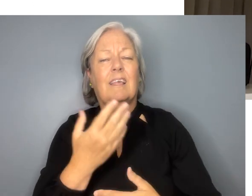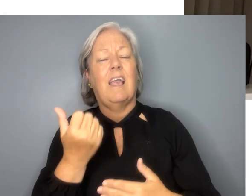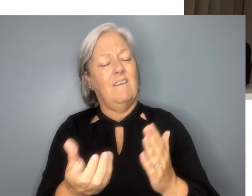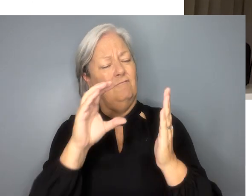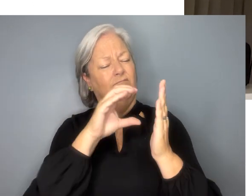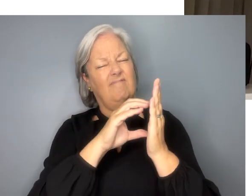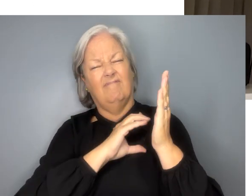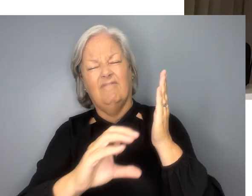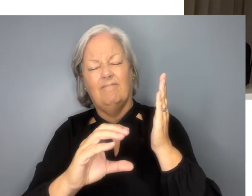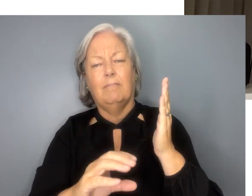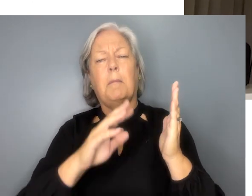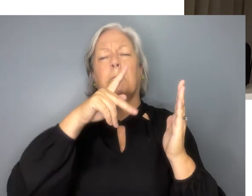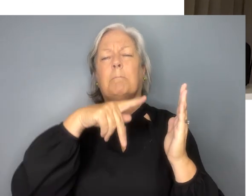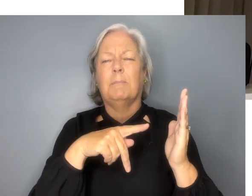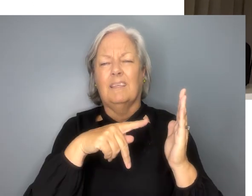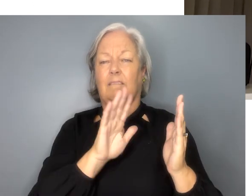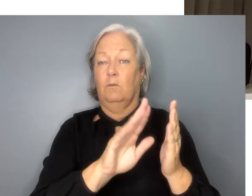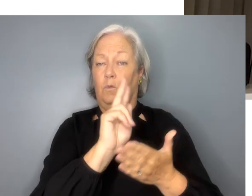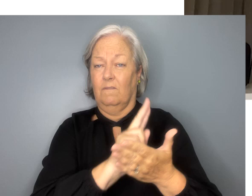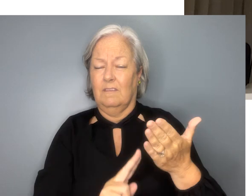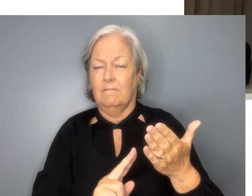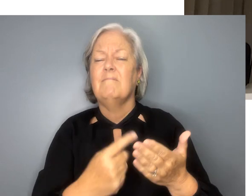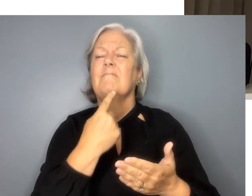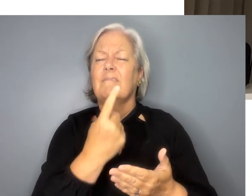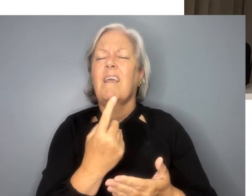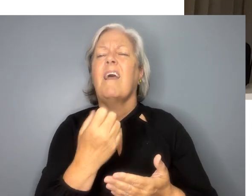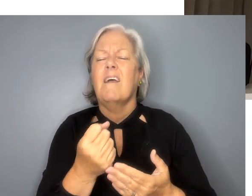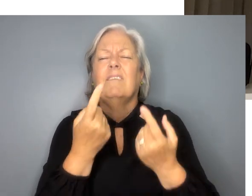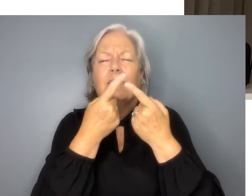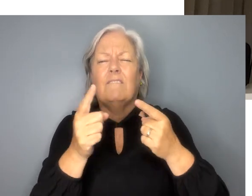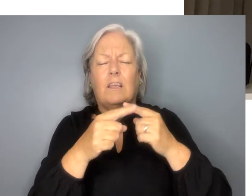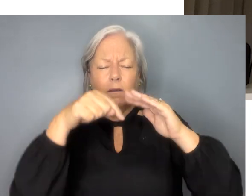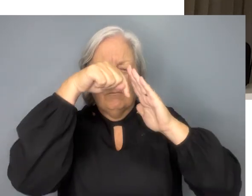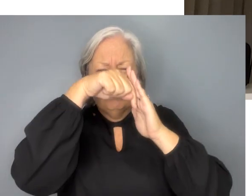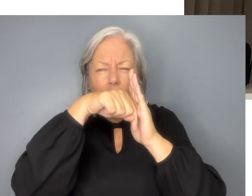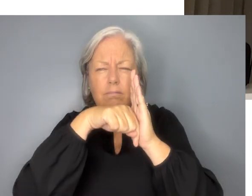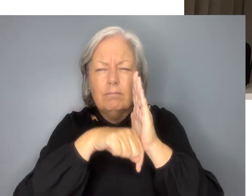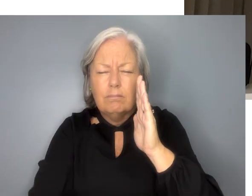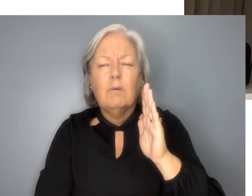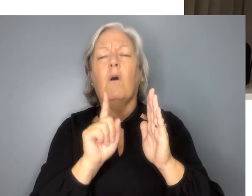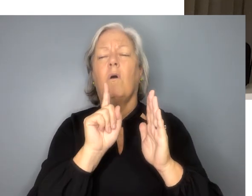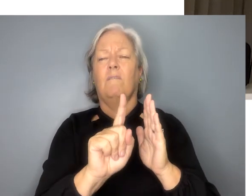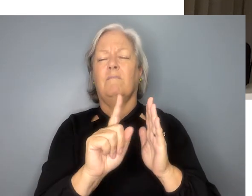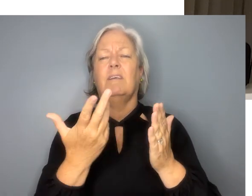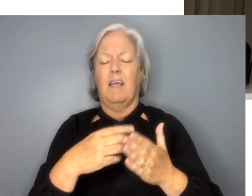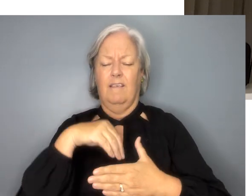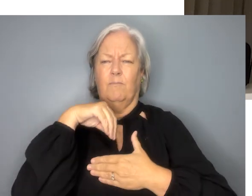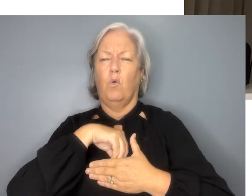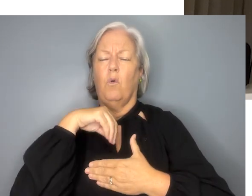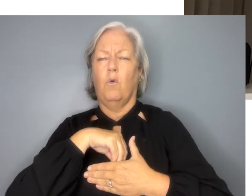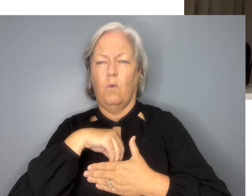Preambular paragraph P of the Convention acknowledges the different layers of or intersections of